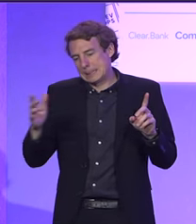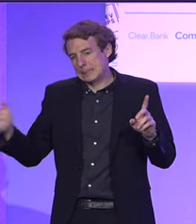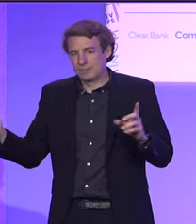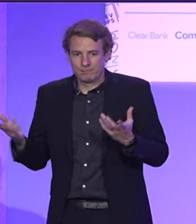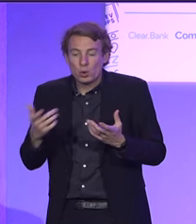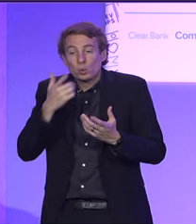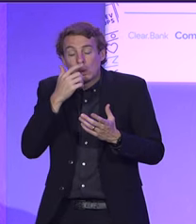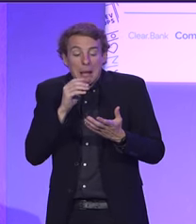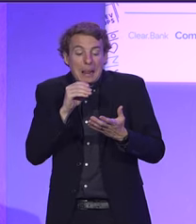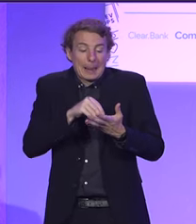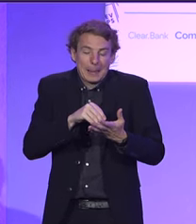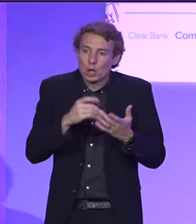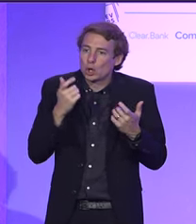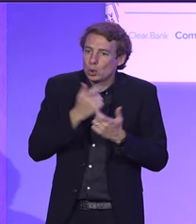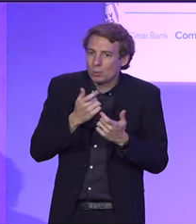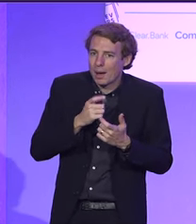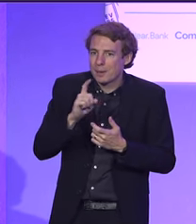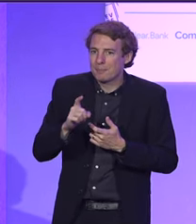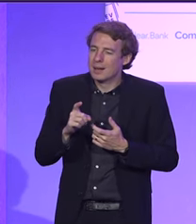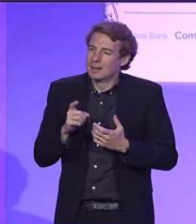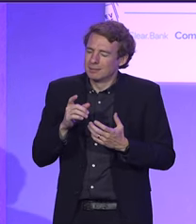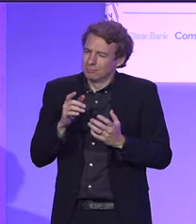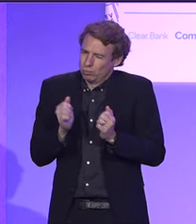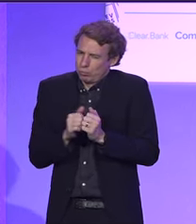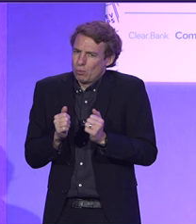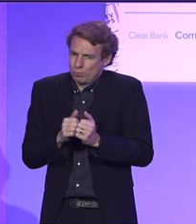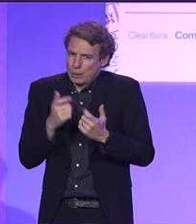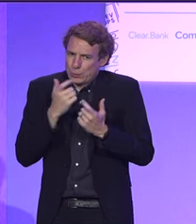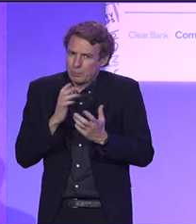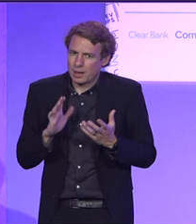humor, but the right humor, please. And numbering actually goes a long way.